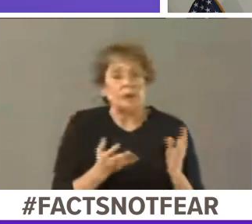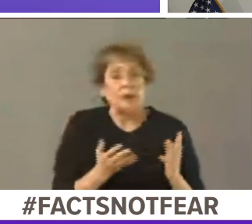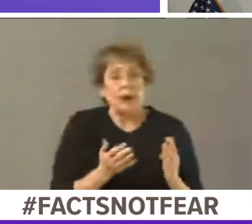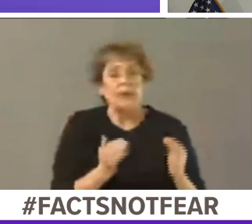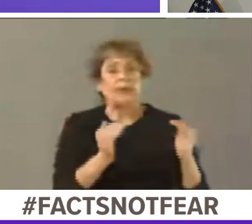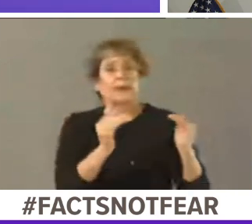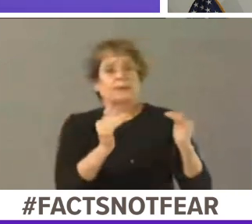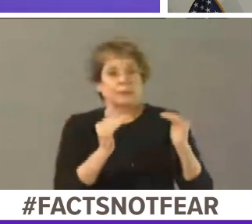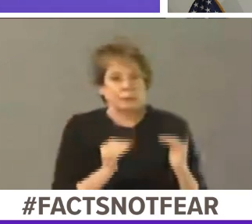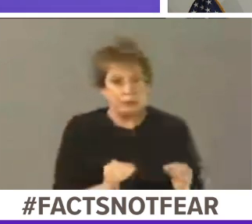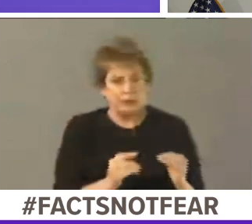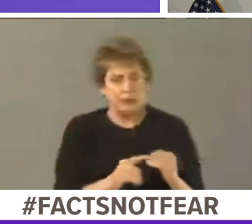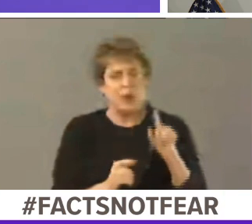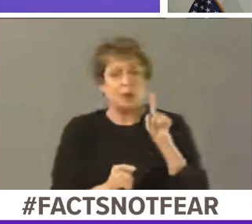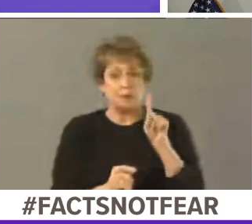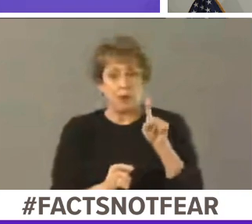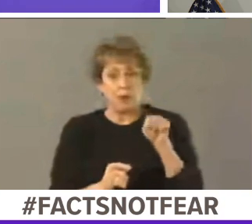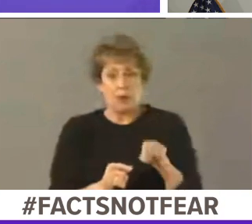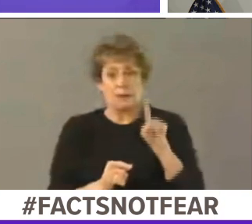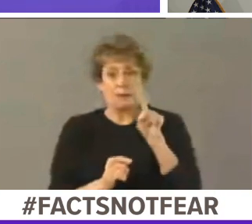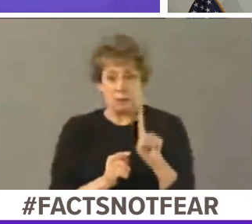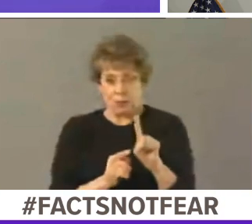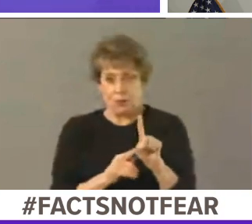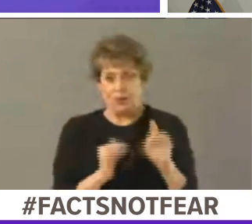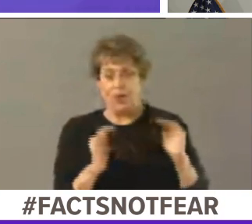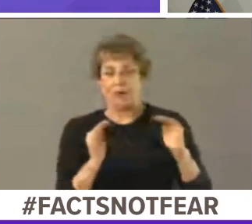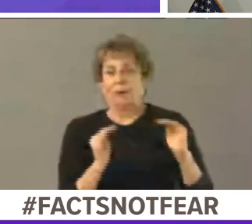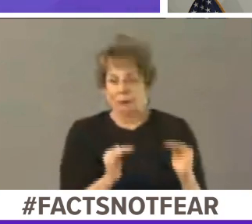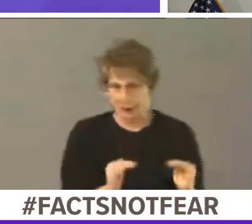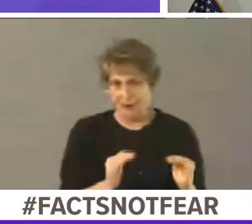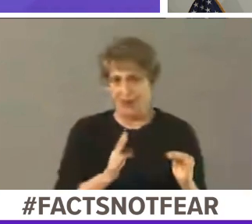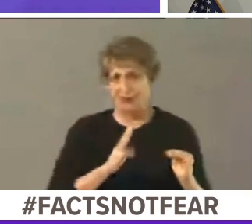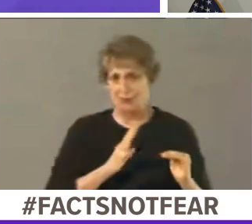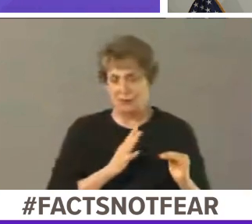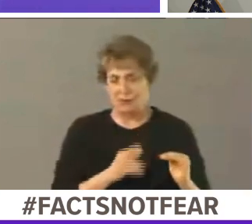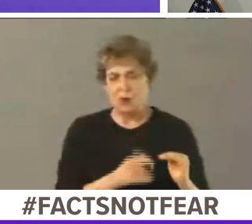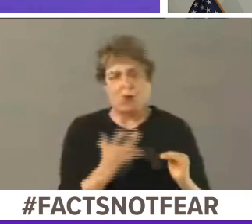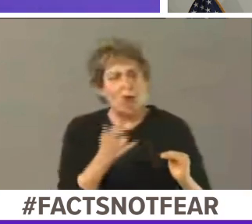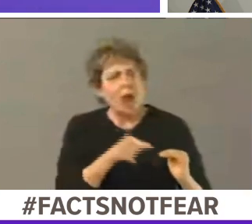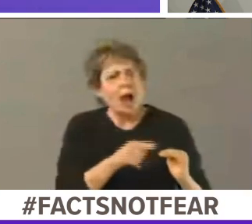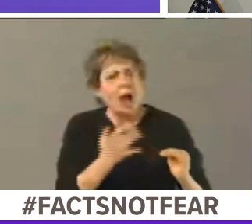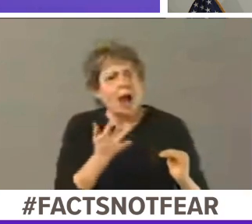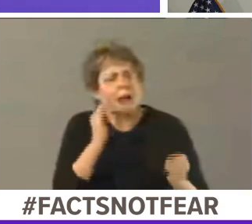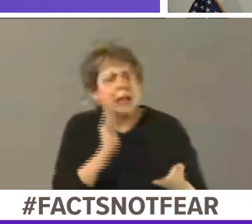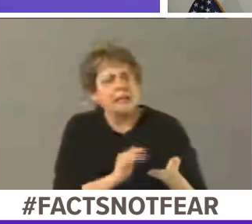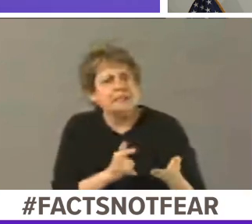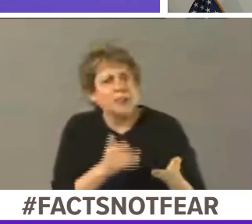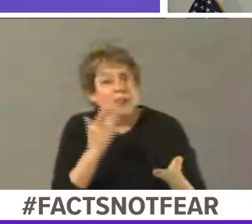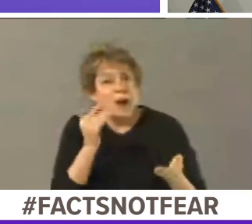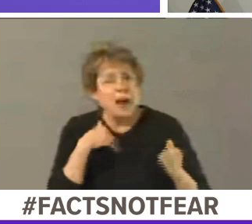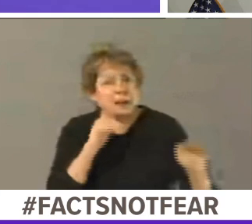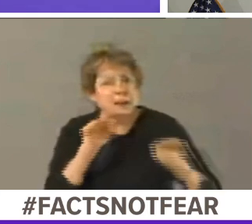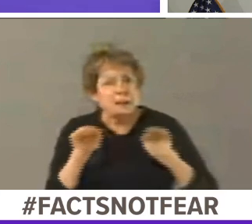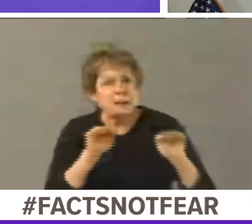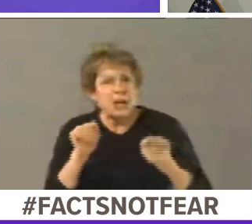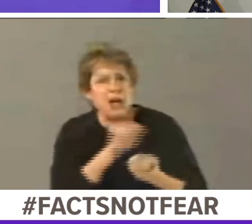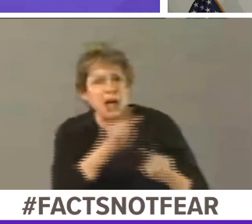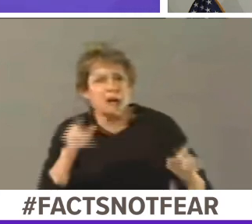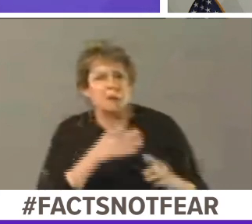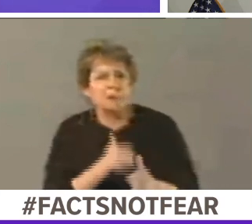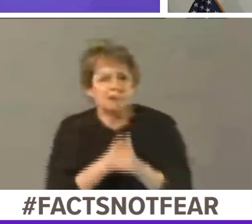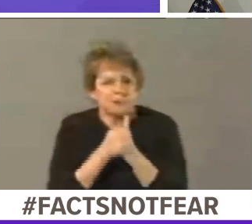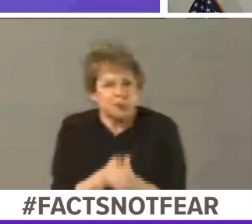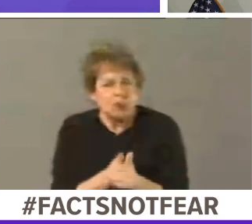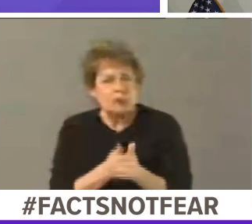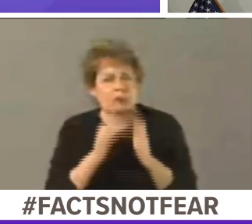graph. That was after we started to ask people to please make decisions around